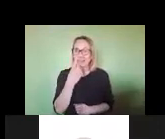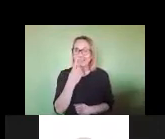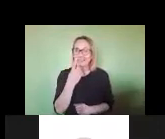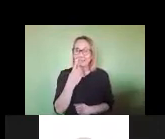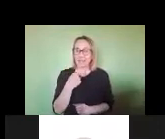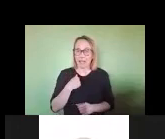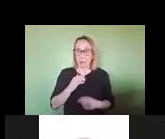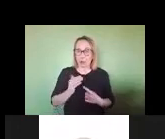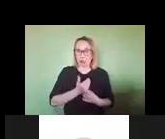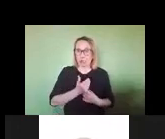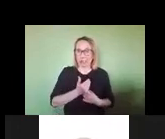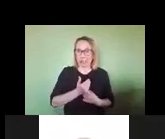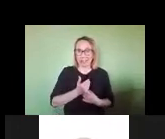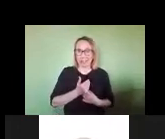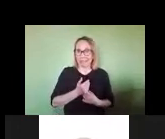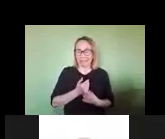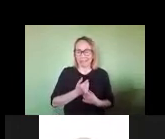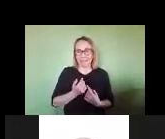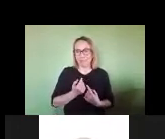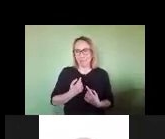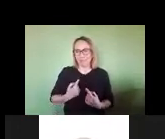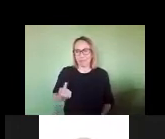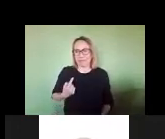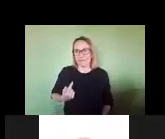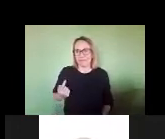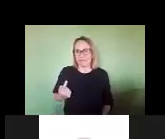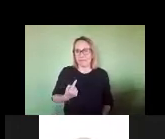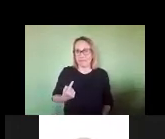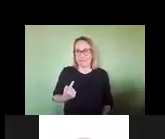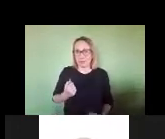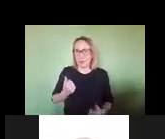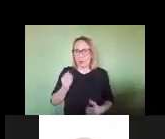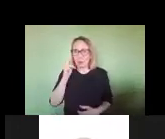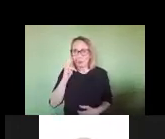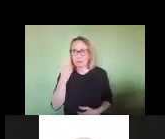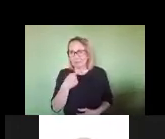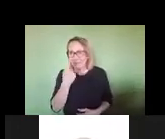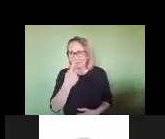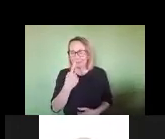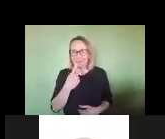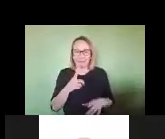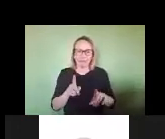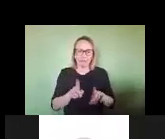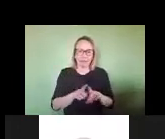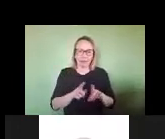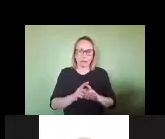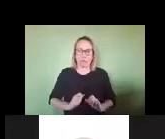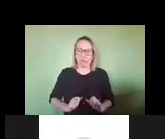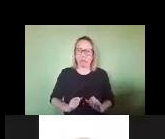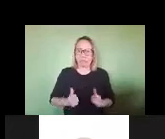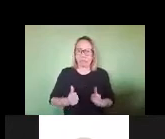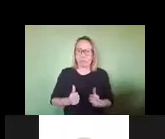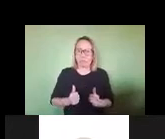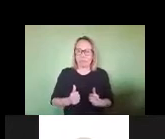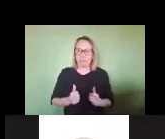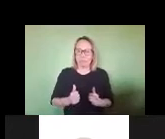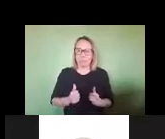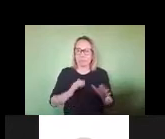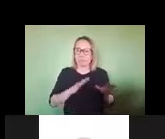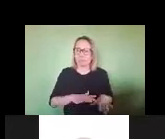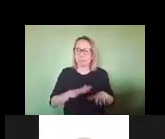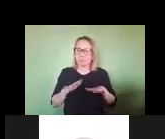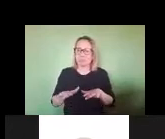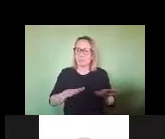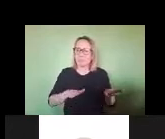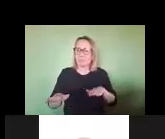shielding, so I was in by myself all the time. So that's been good, but it's also been good to be able to just do some gentle movements.